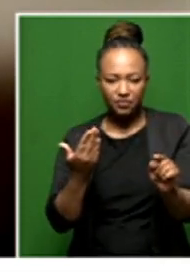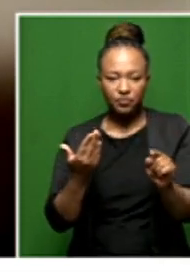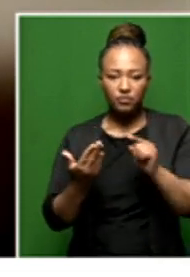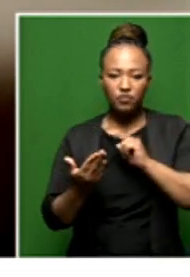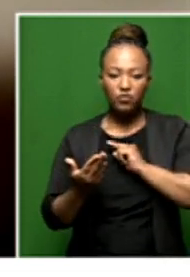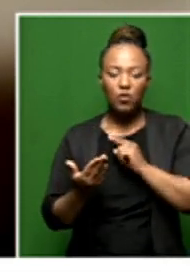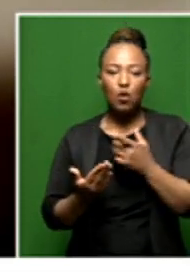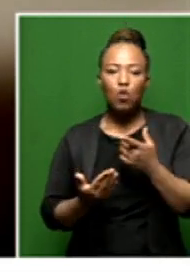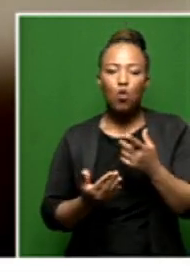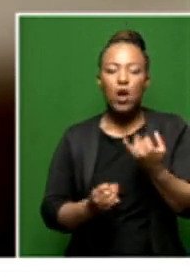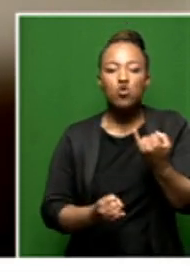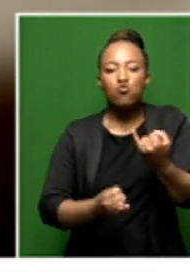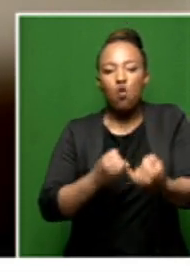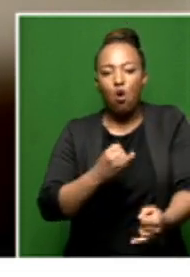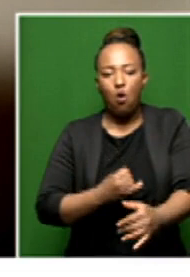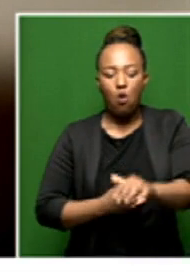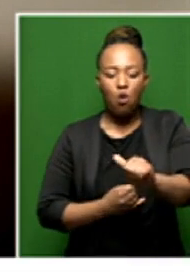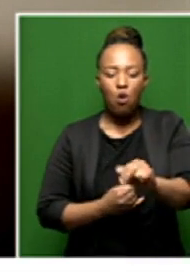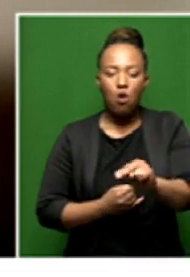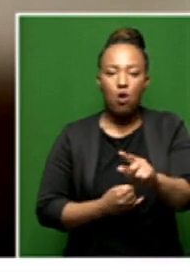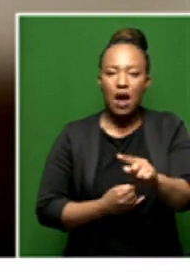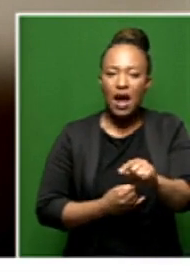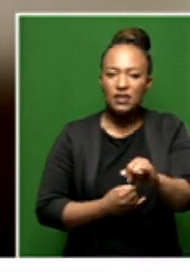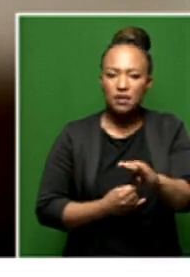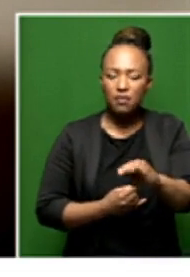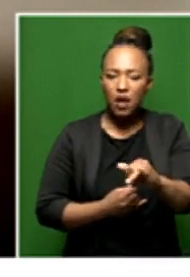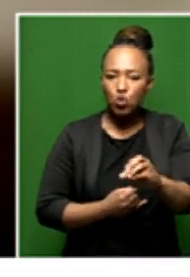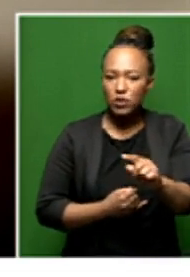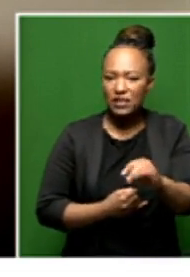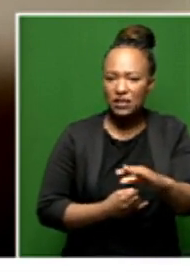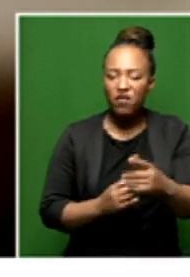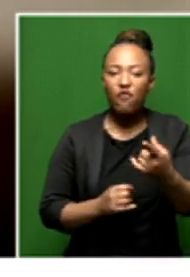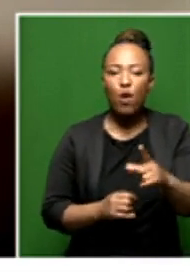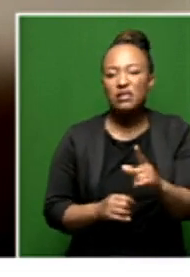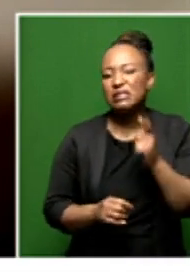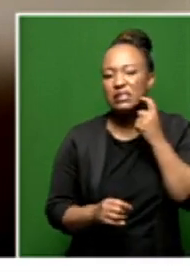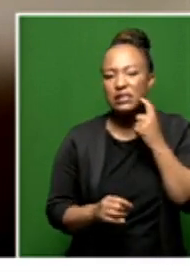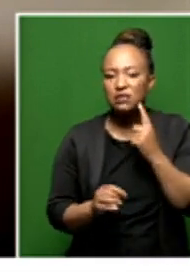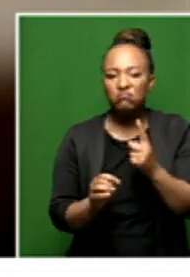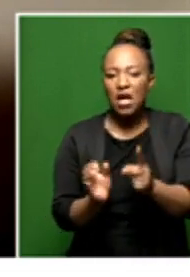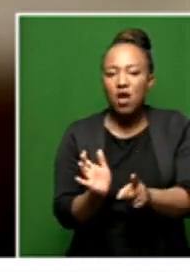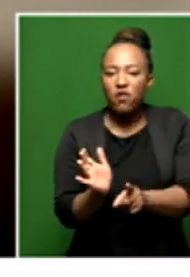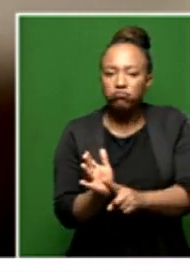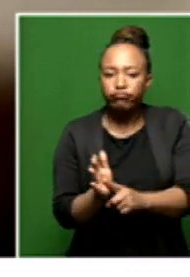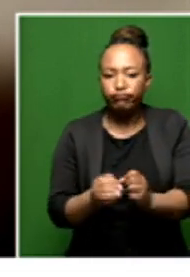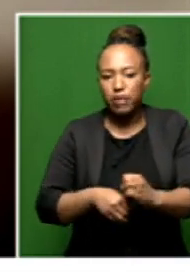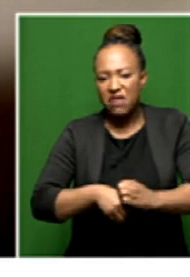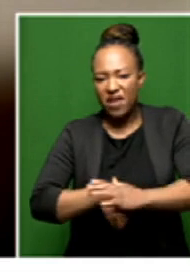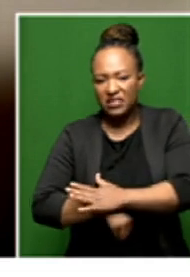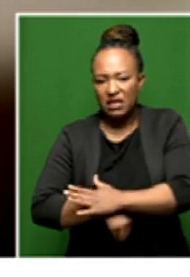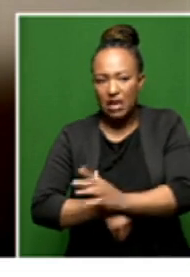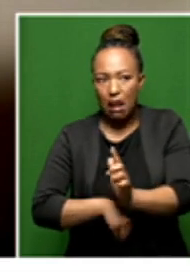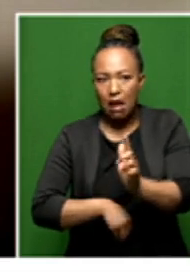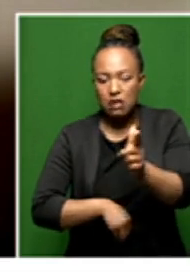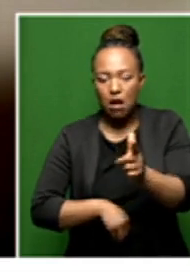taking the wrong antibiotic for a simple urinary tract infection can lead to E. coli in hospital, which